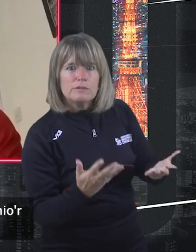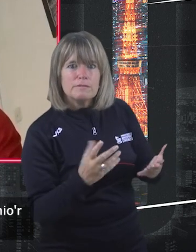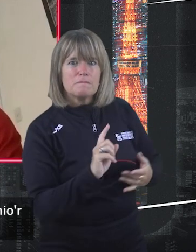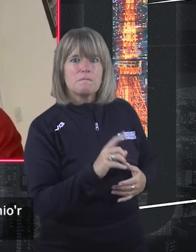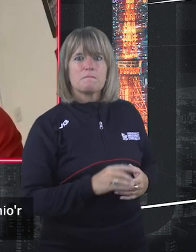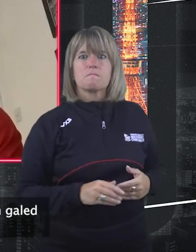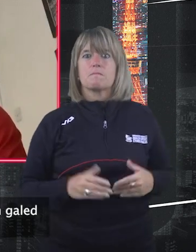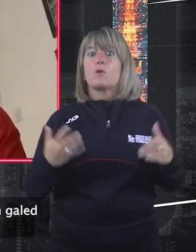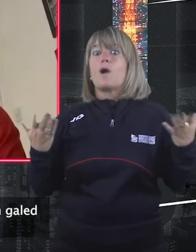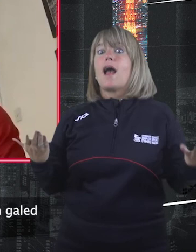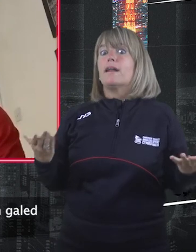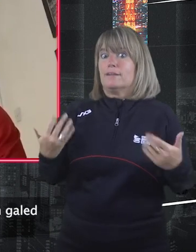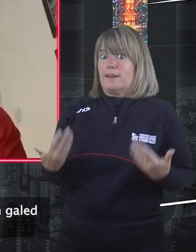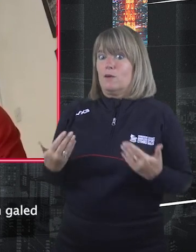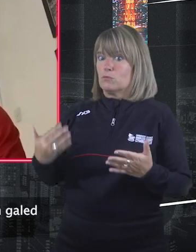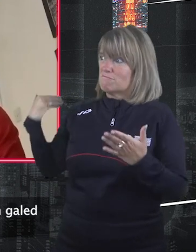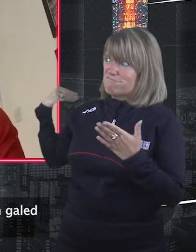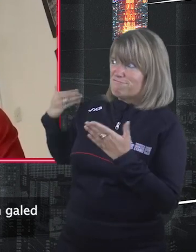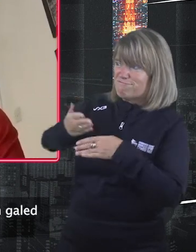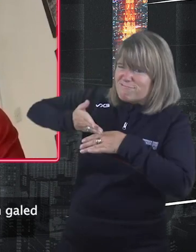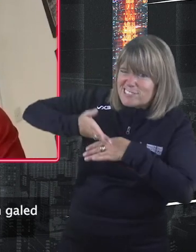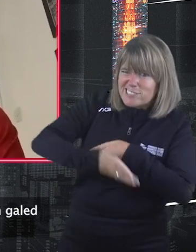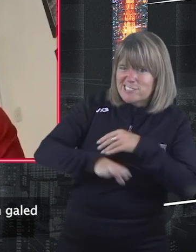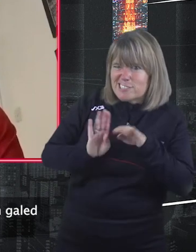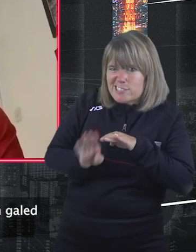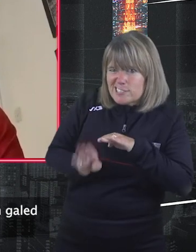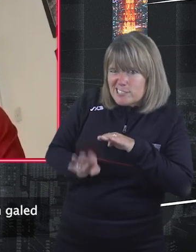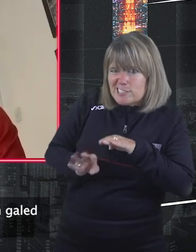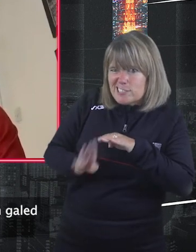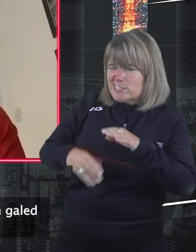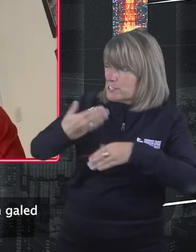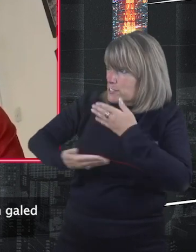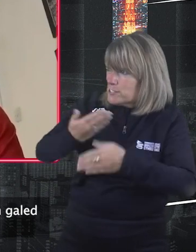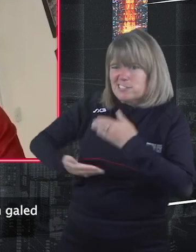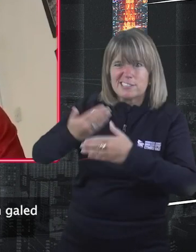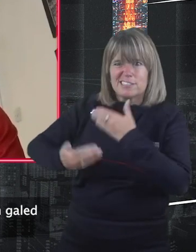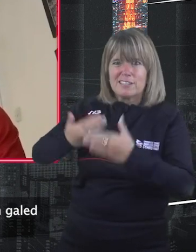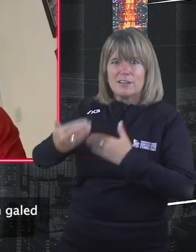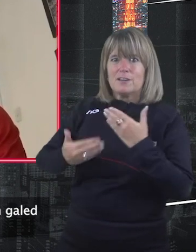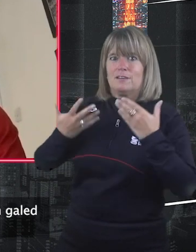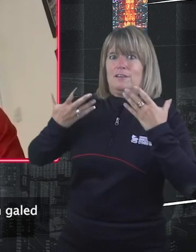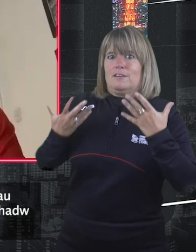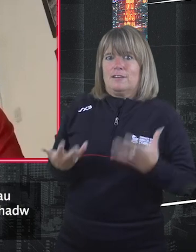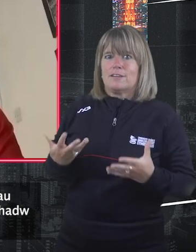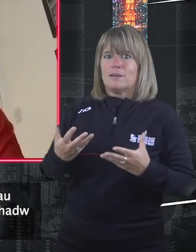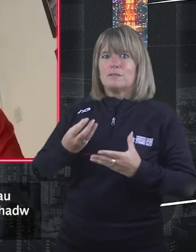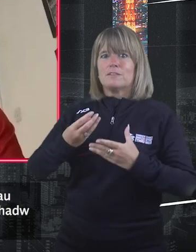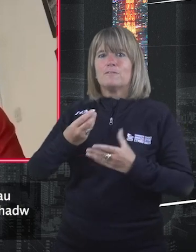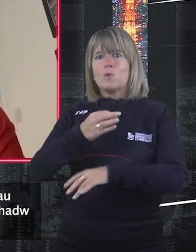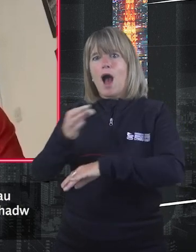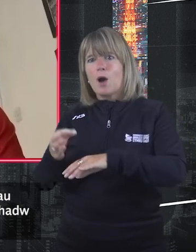it? Yeah. Well, we've done all the hard work now. We've trained really hard.